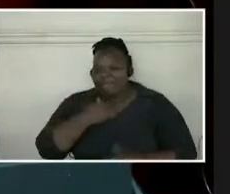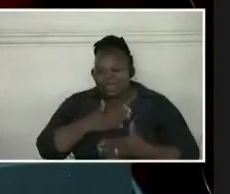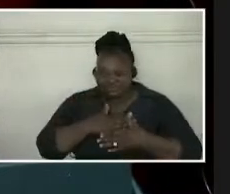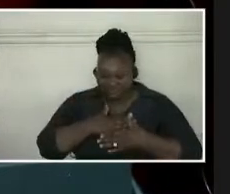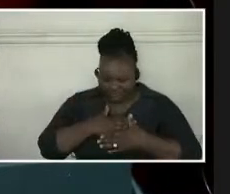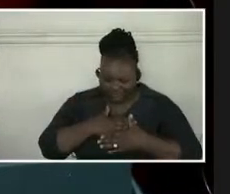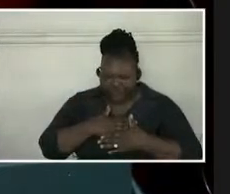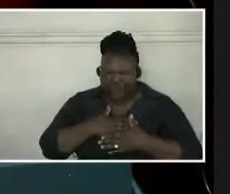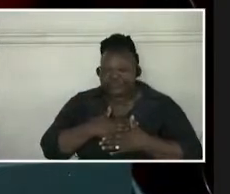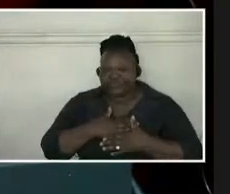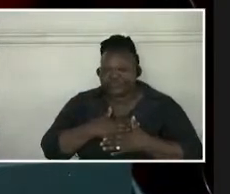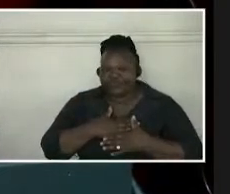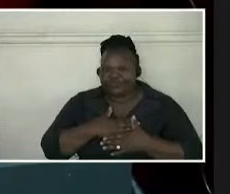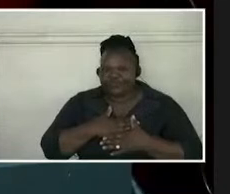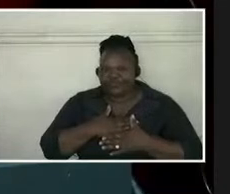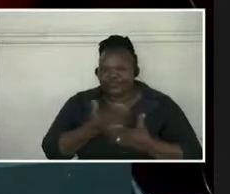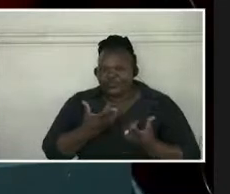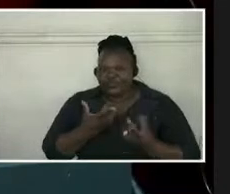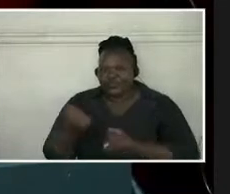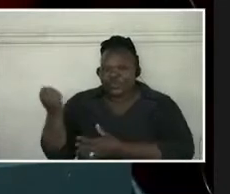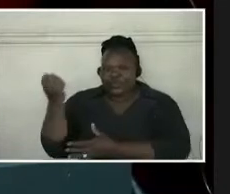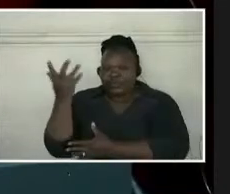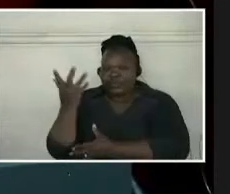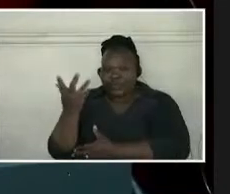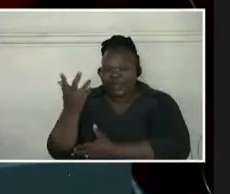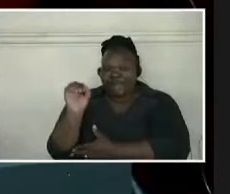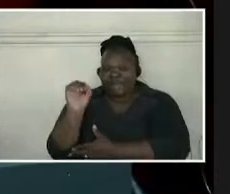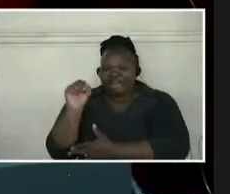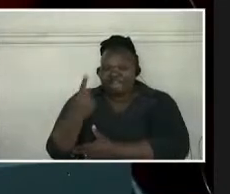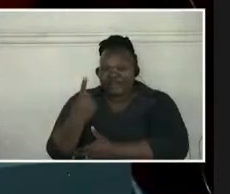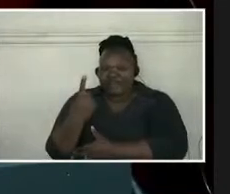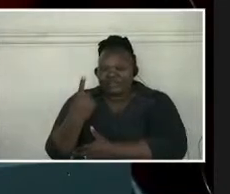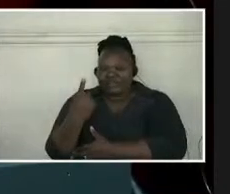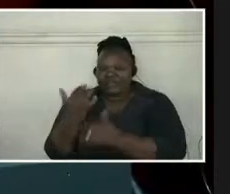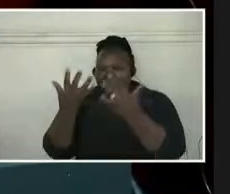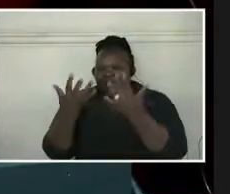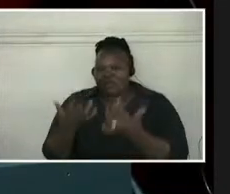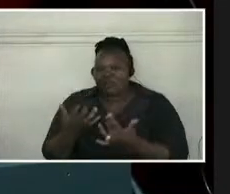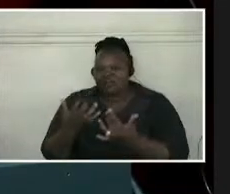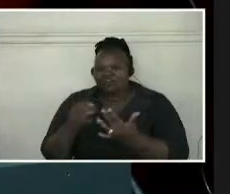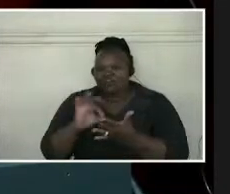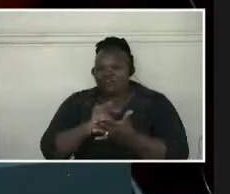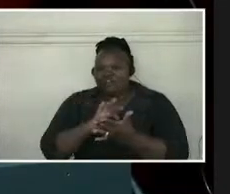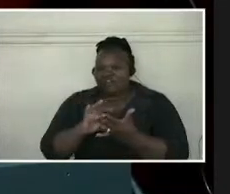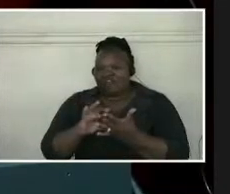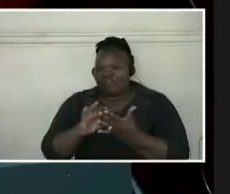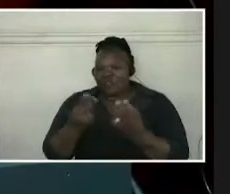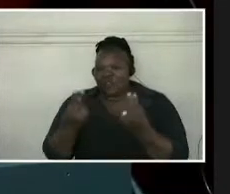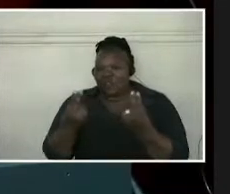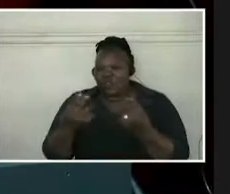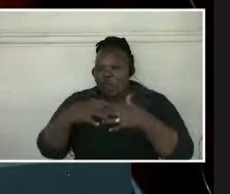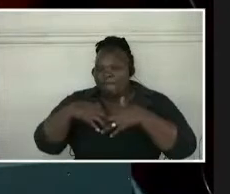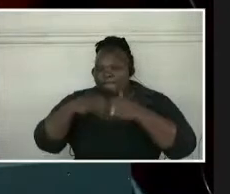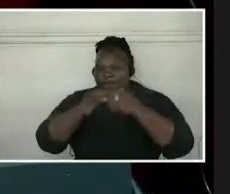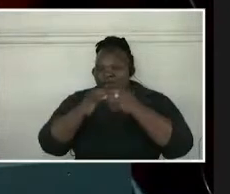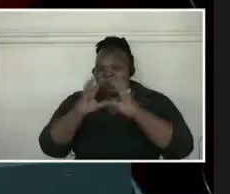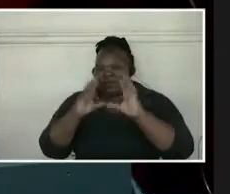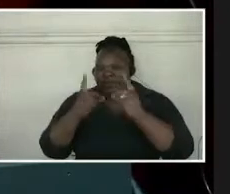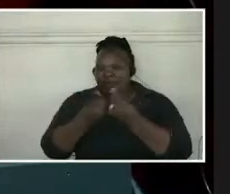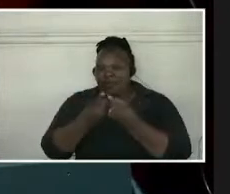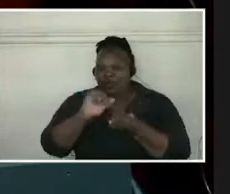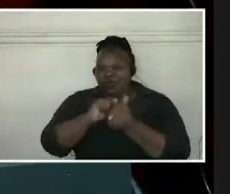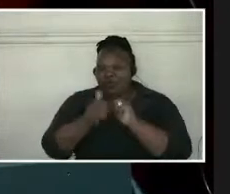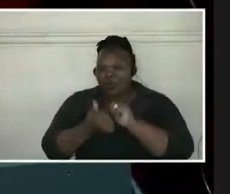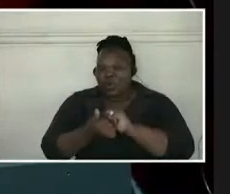and humbled to present the very first budget vote for the newly established kosovo natal department of